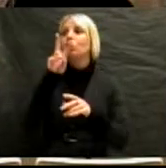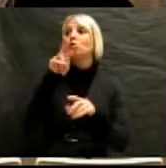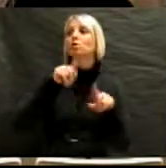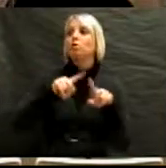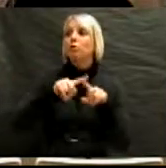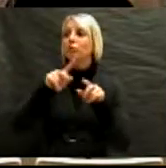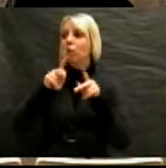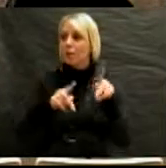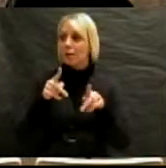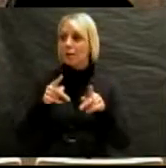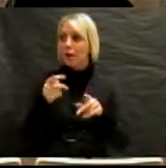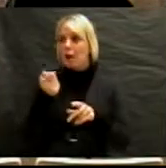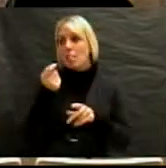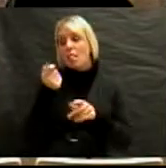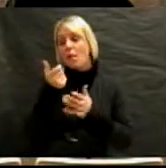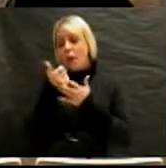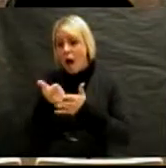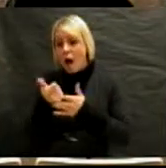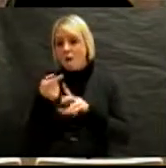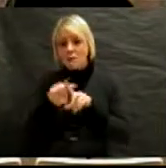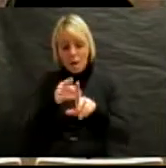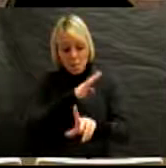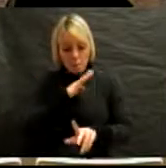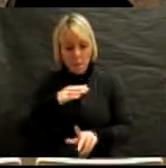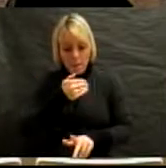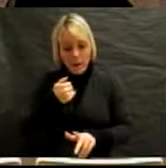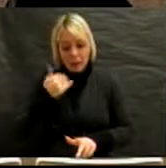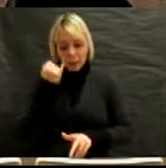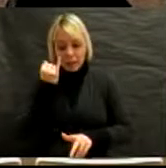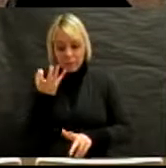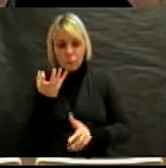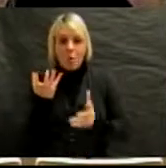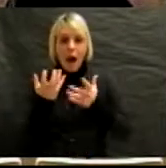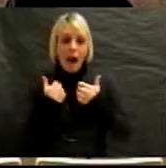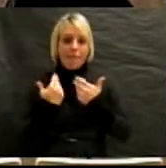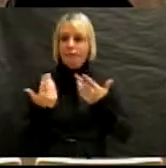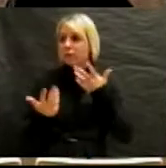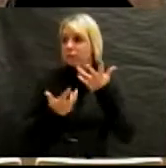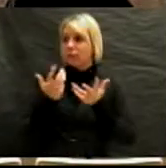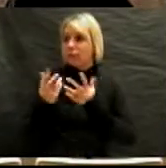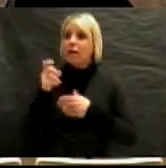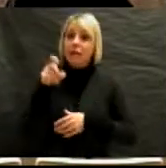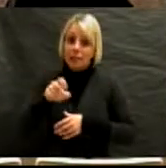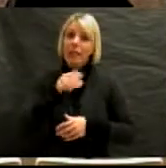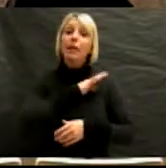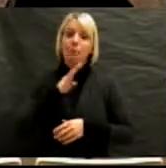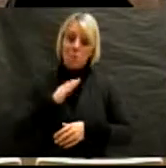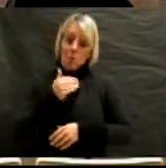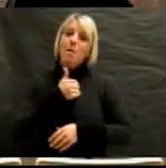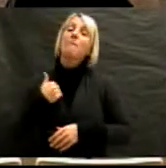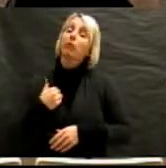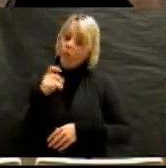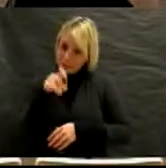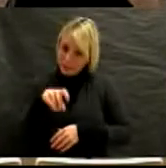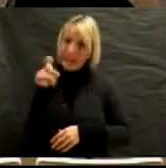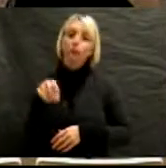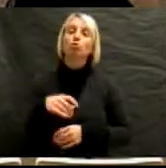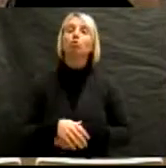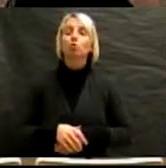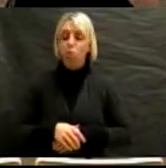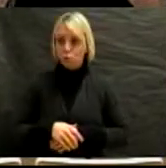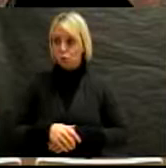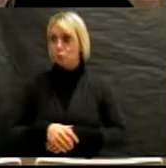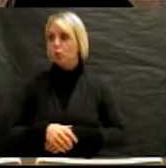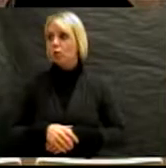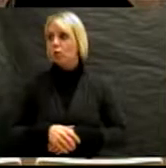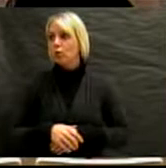need some board members there, right? Yes, 'Cause That's- board- that's the next board step. grievance, Yeah. right? So, So it is tomorrow night? yeah, tomorrow night. And if it doesn't work, we